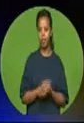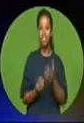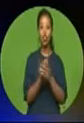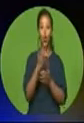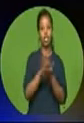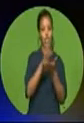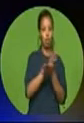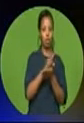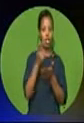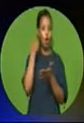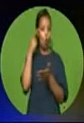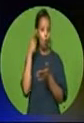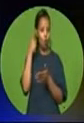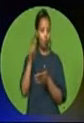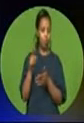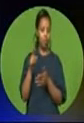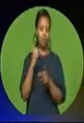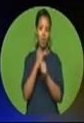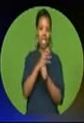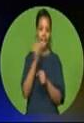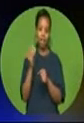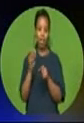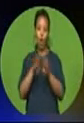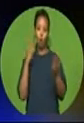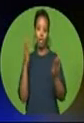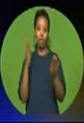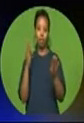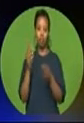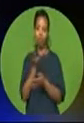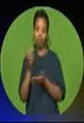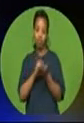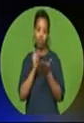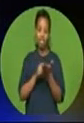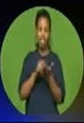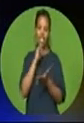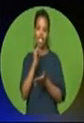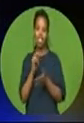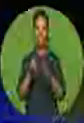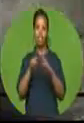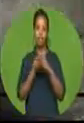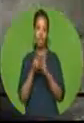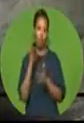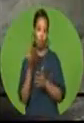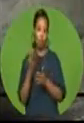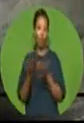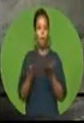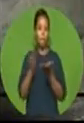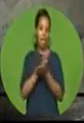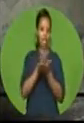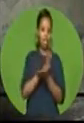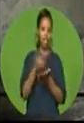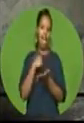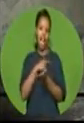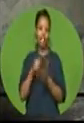source document for making an opening entry is the beginning balance sheet. Let's